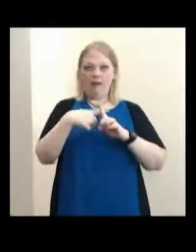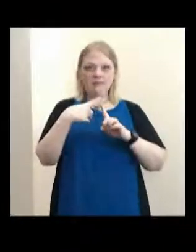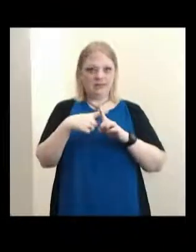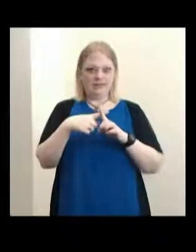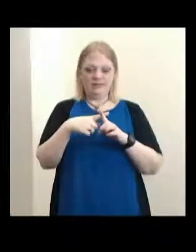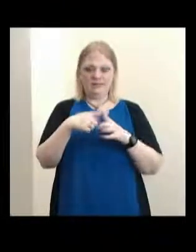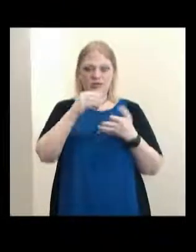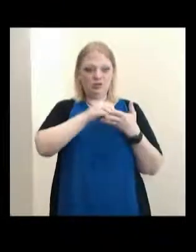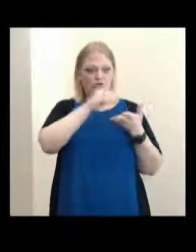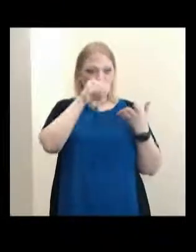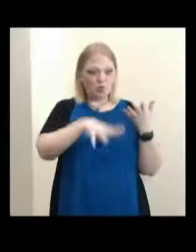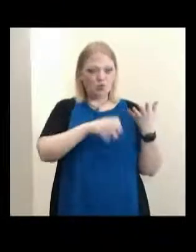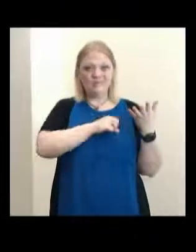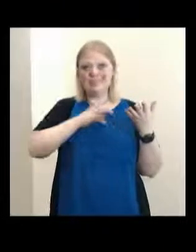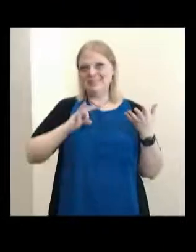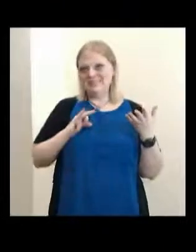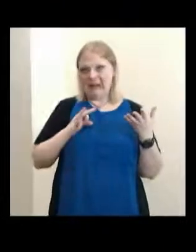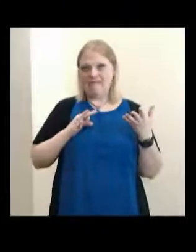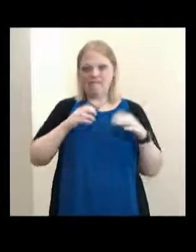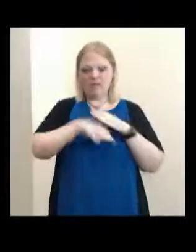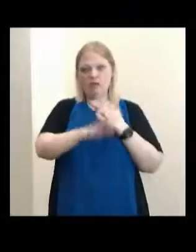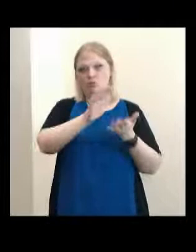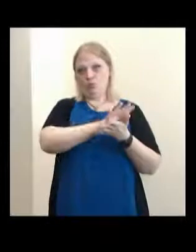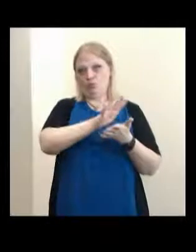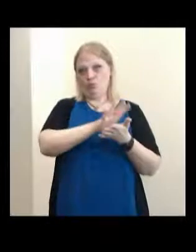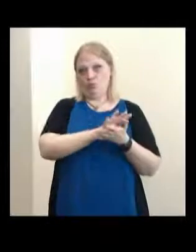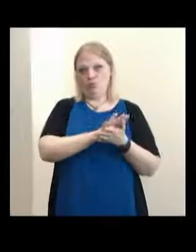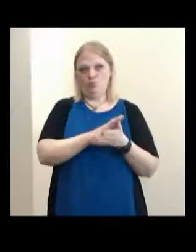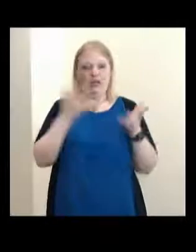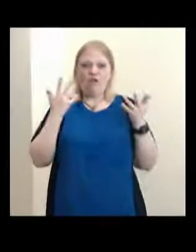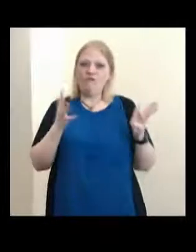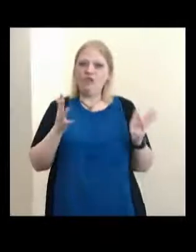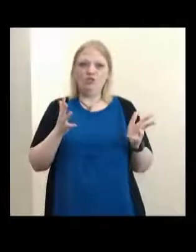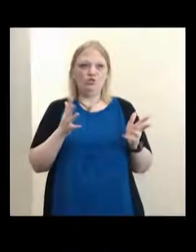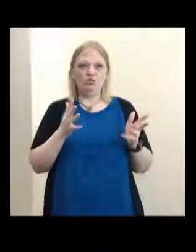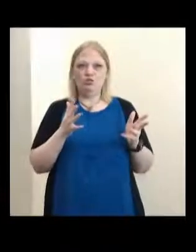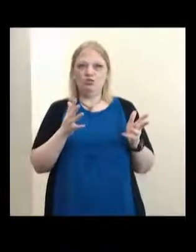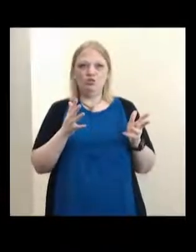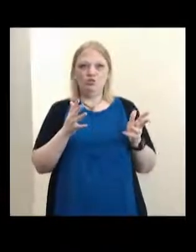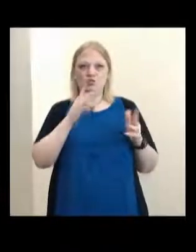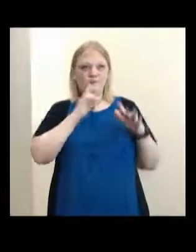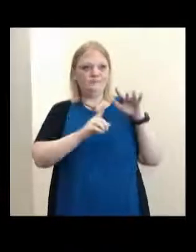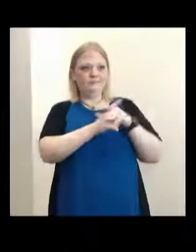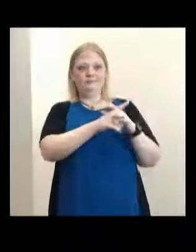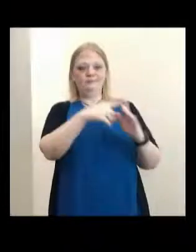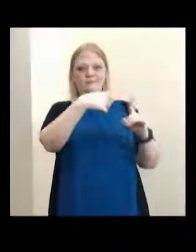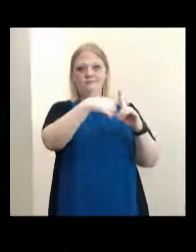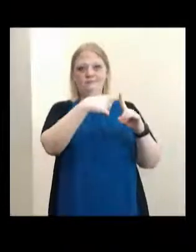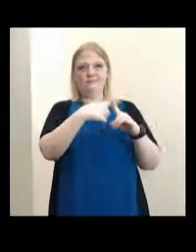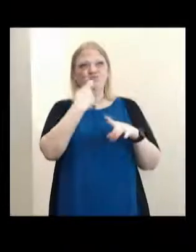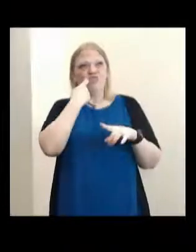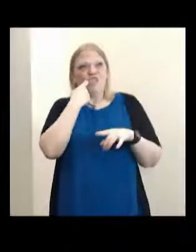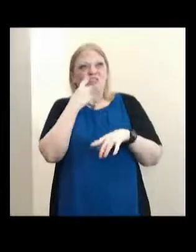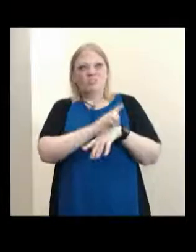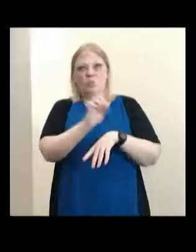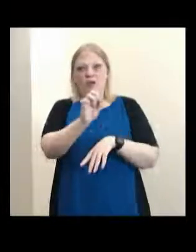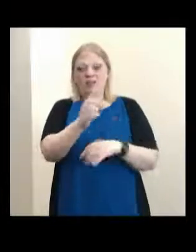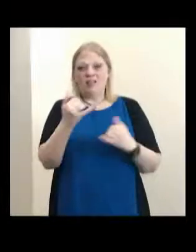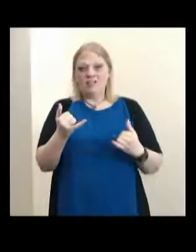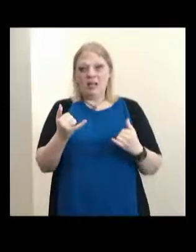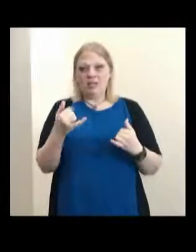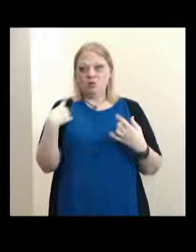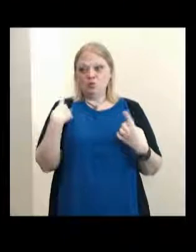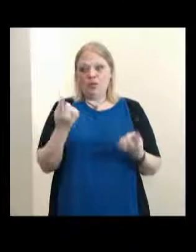either students or staff in the schools that were already reported with COVID-19, just at 1 o'clock today. And so far this